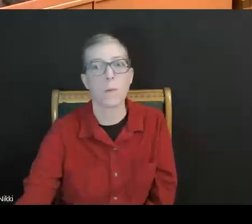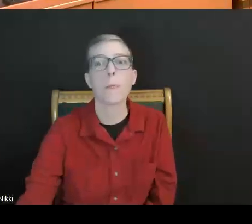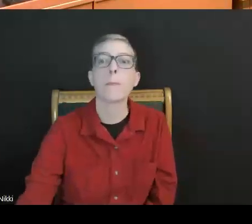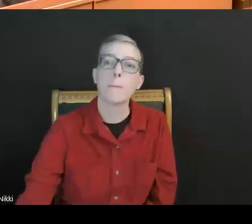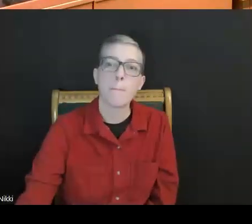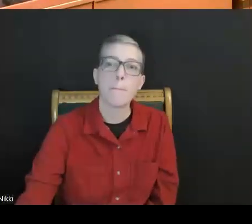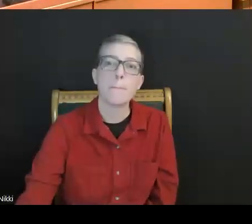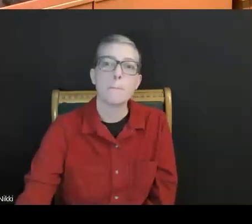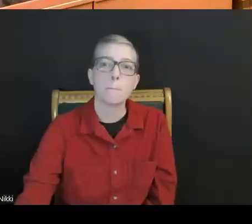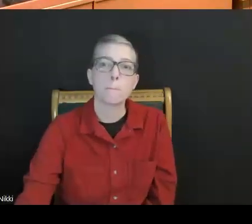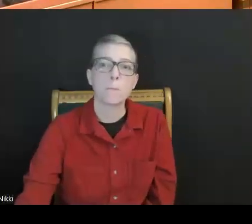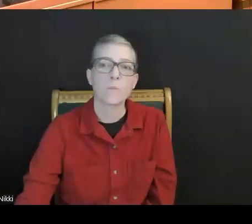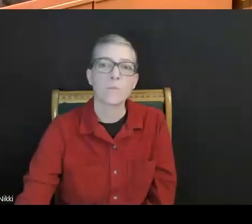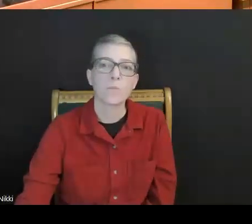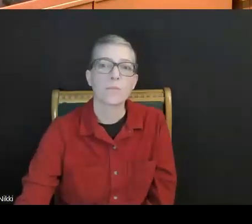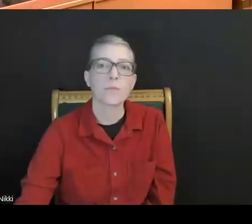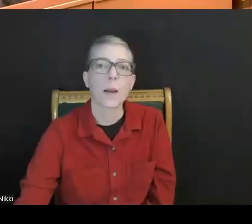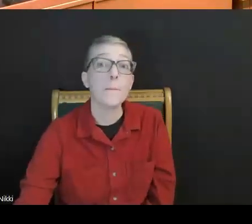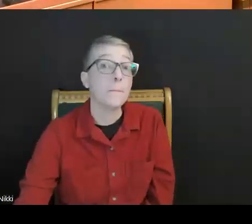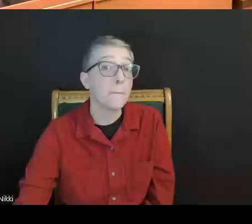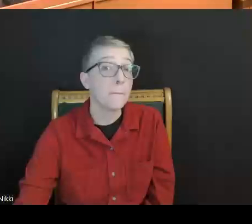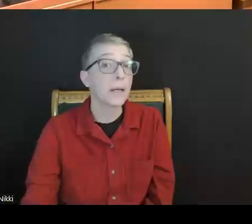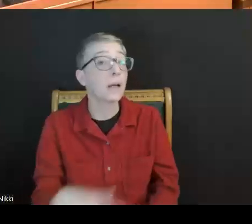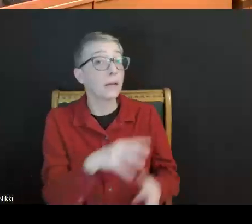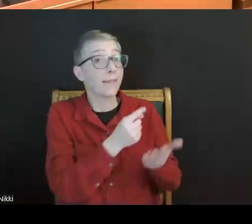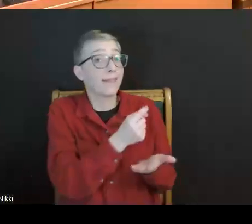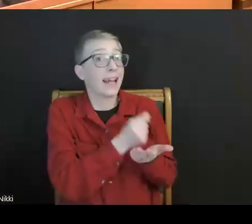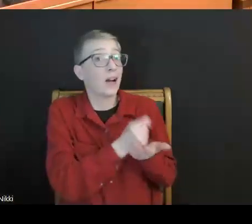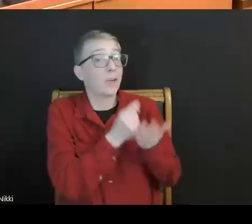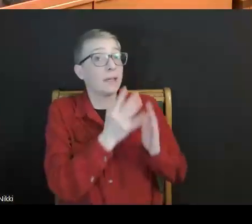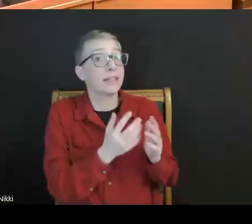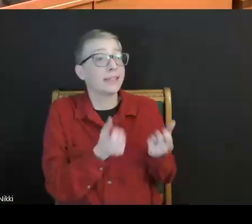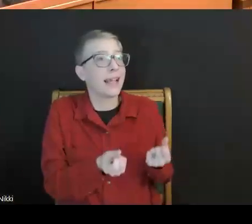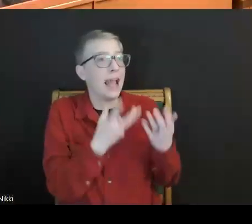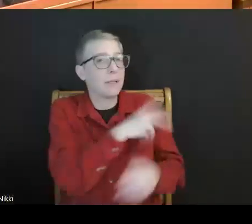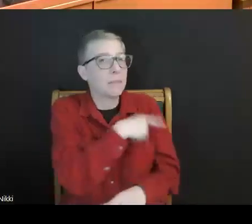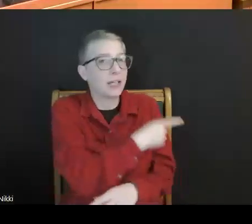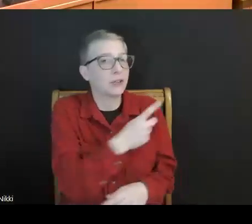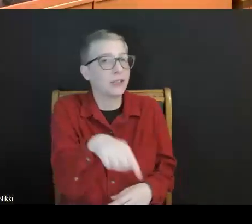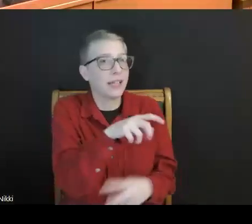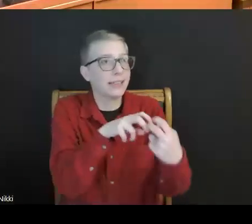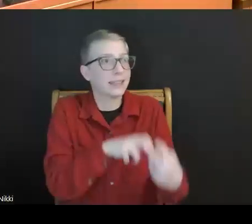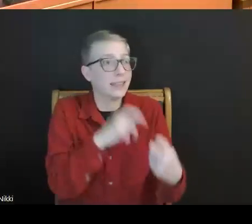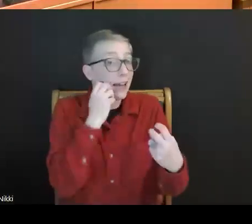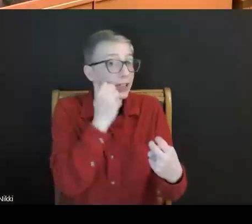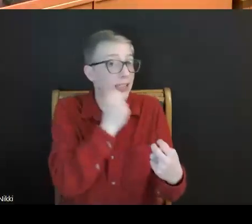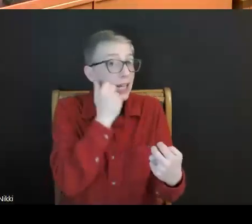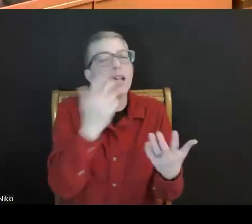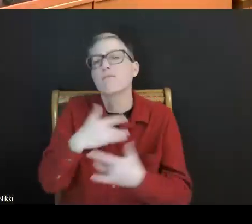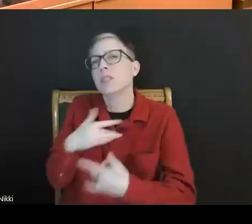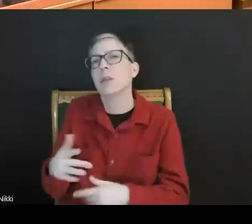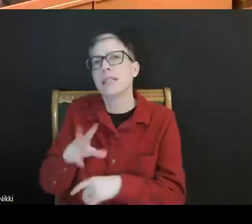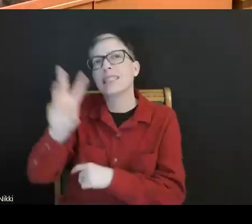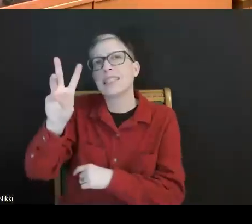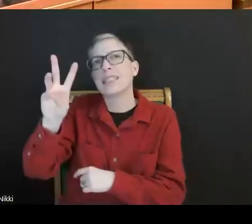appointments are therapists seeing a day, our therapists can be scheduled anywhere from 6 to 8 appointments